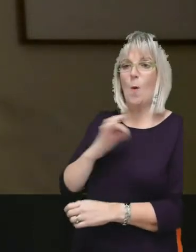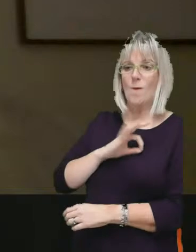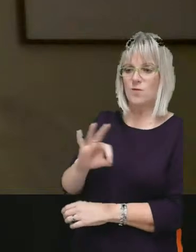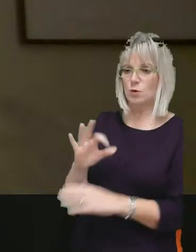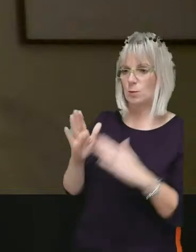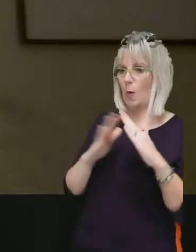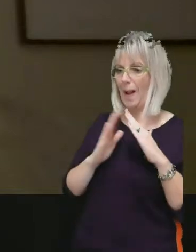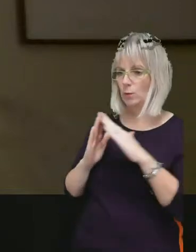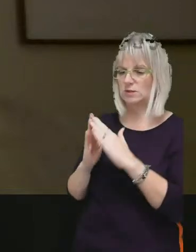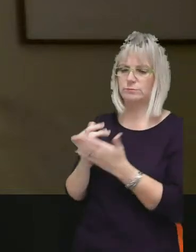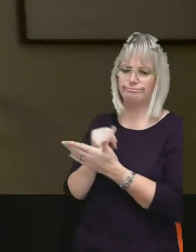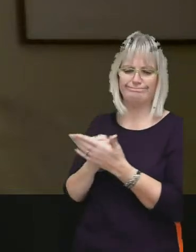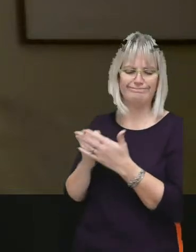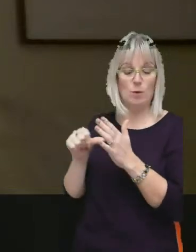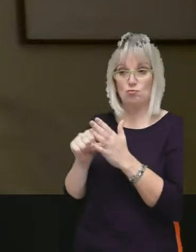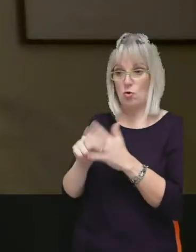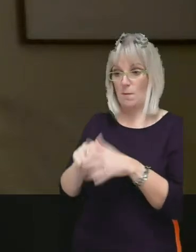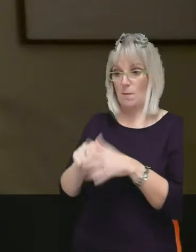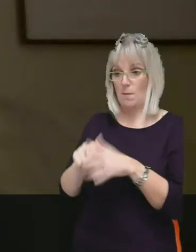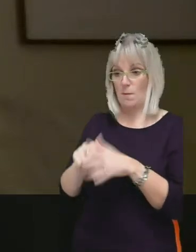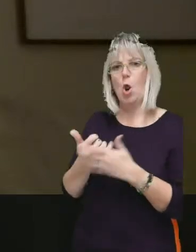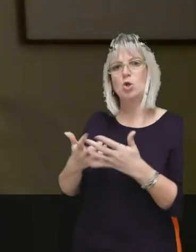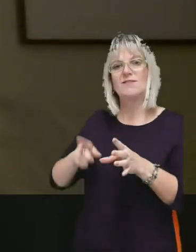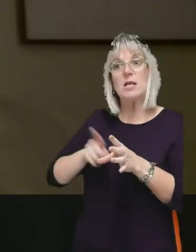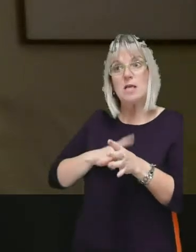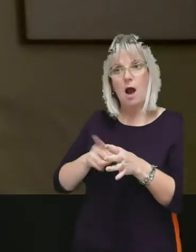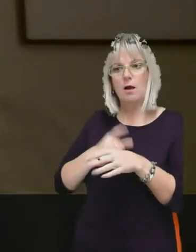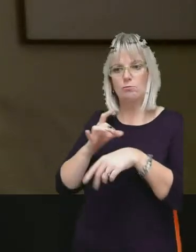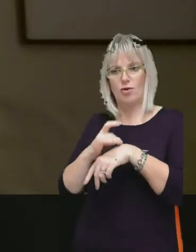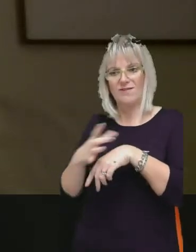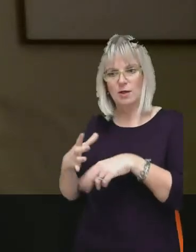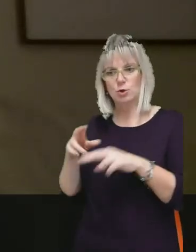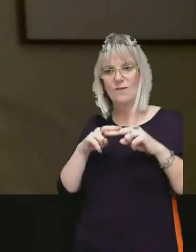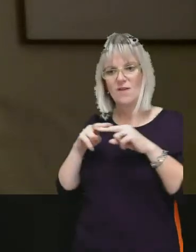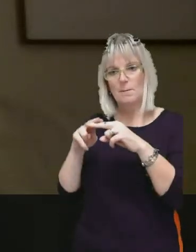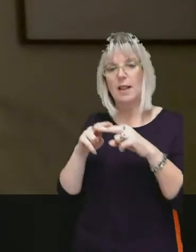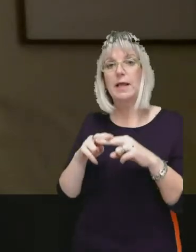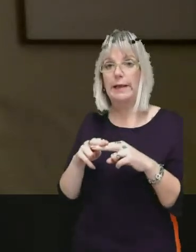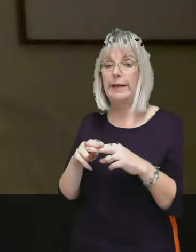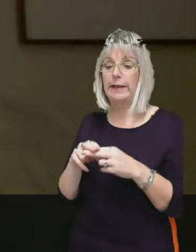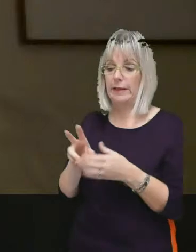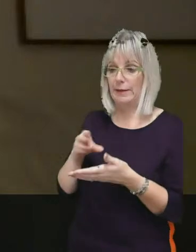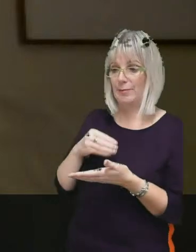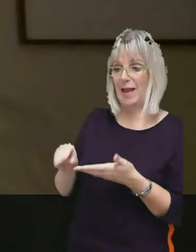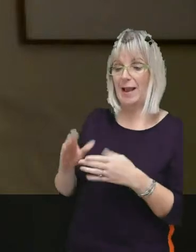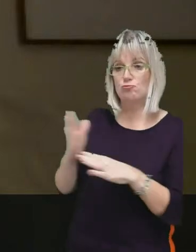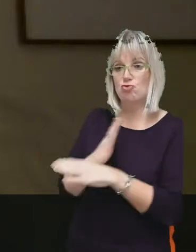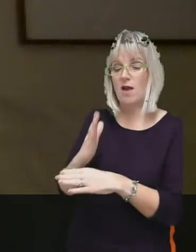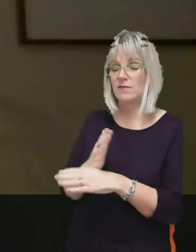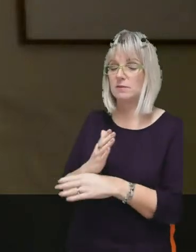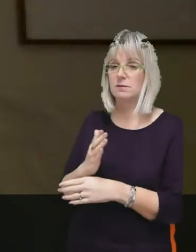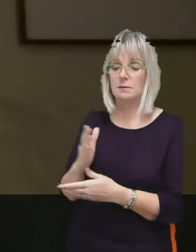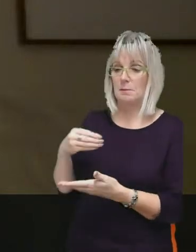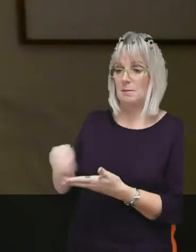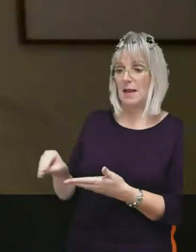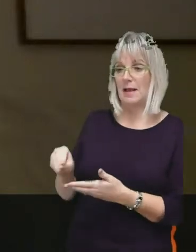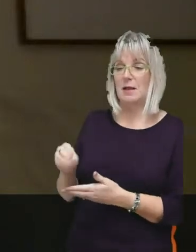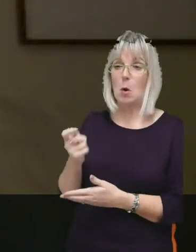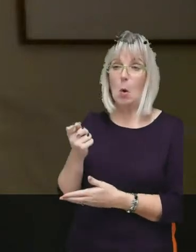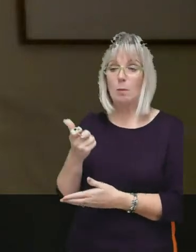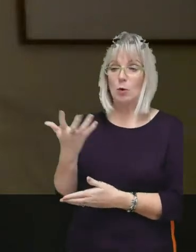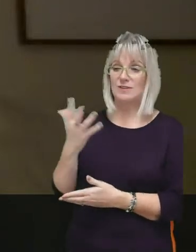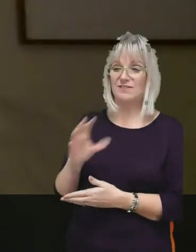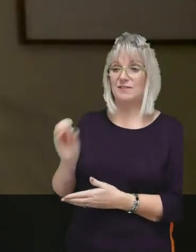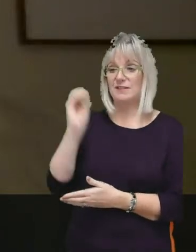young professional families, mine included, are renting privately and pay almost 50% of our monthly take-home income in rent.